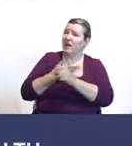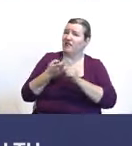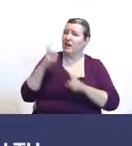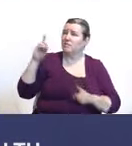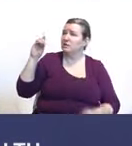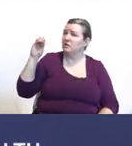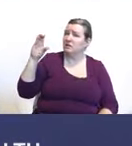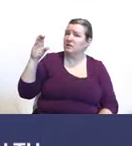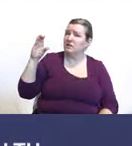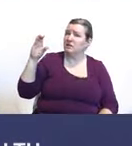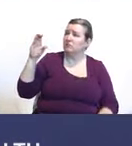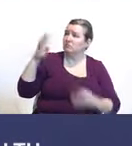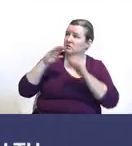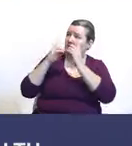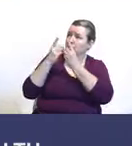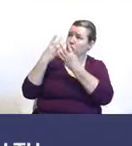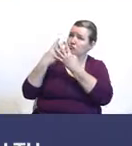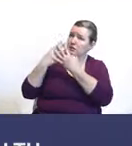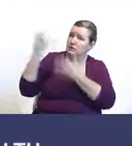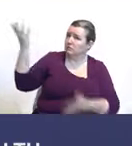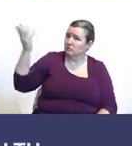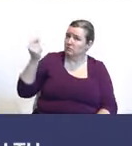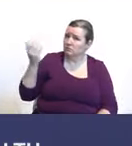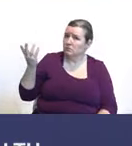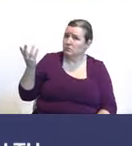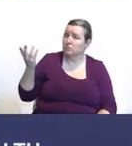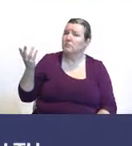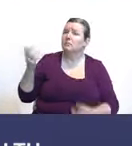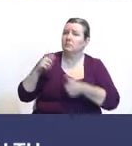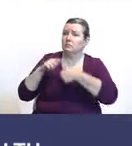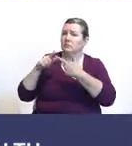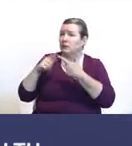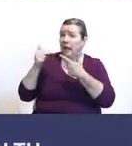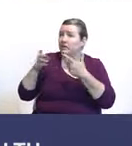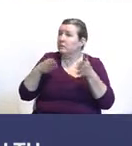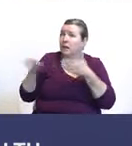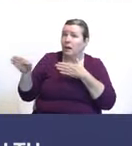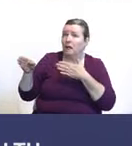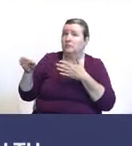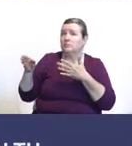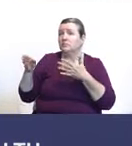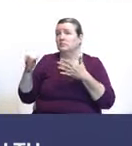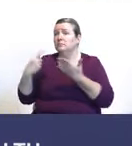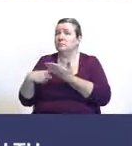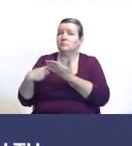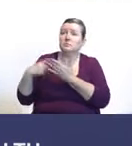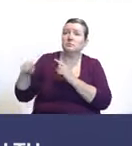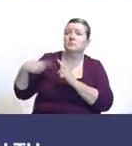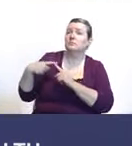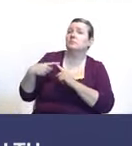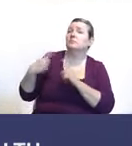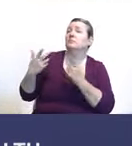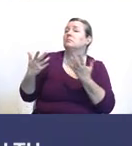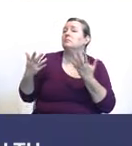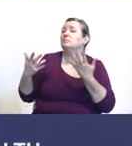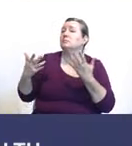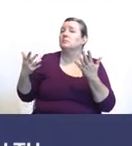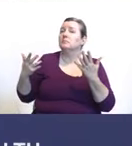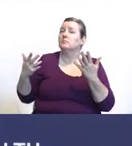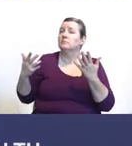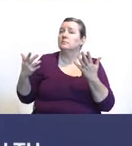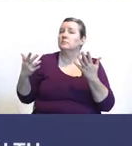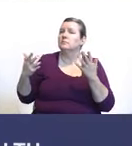Corrections. Next, I'm wondering if you have any plans or if you've had any discussions about consolidating some of the state